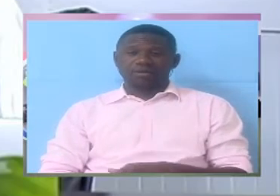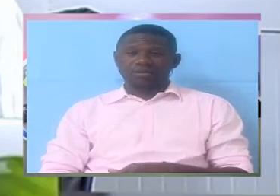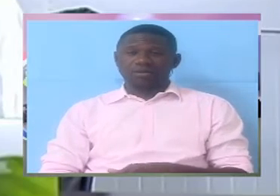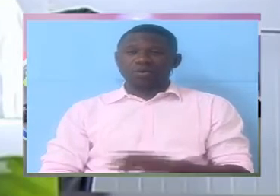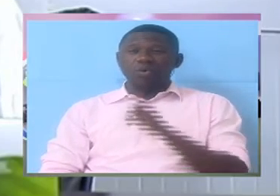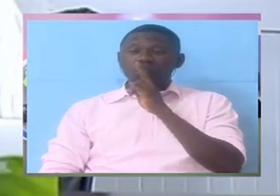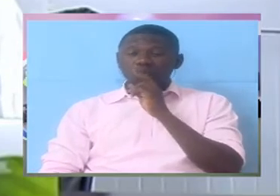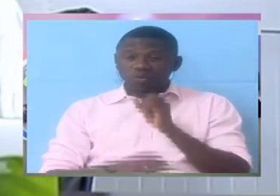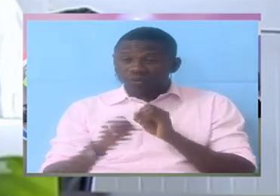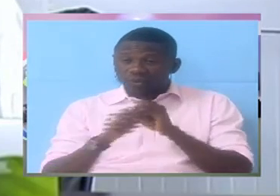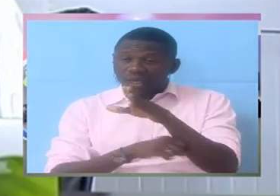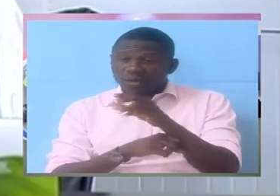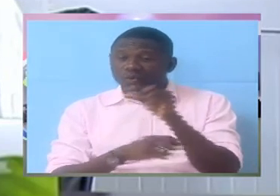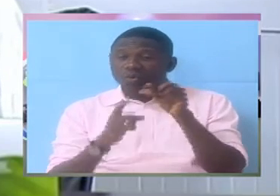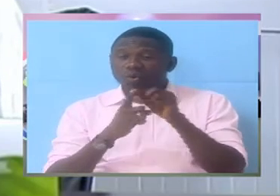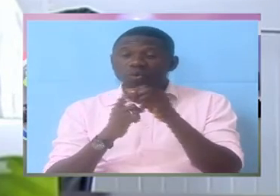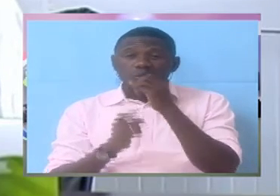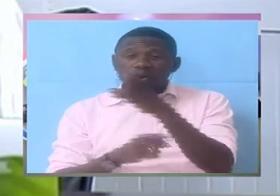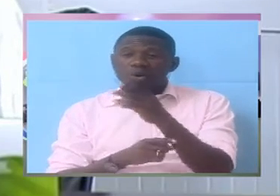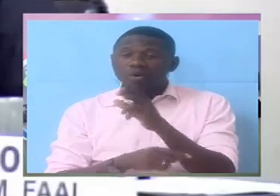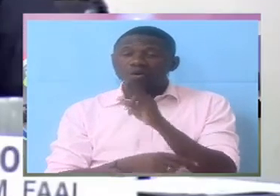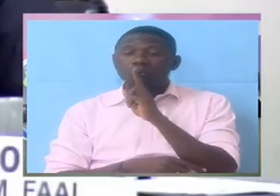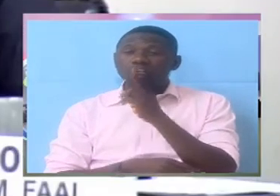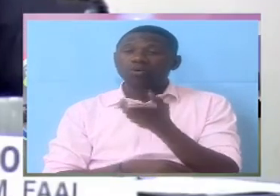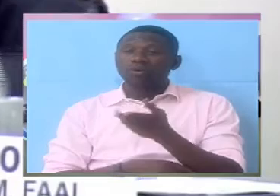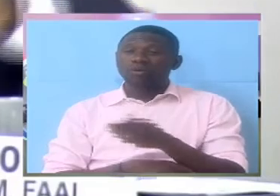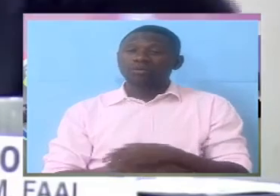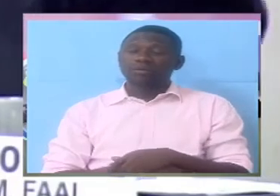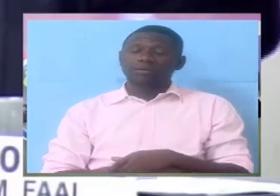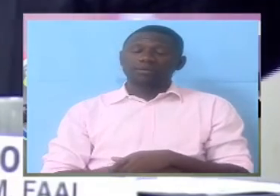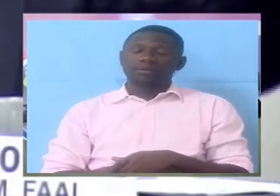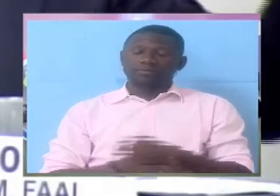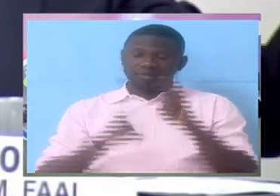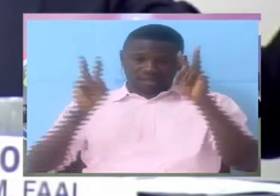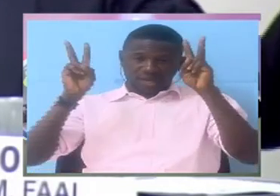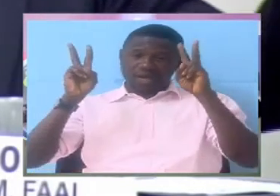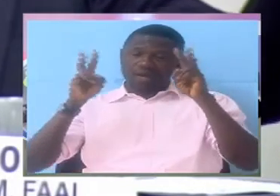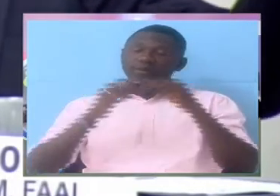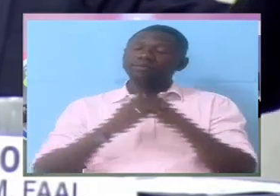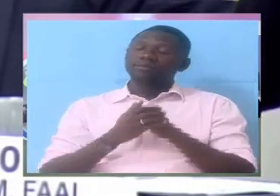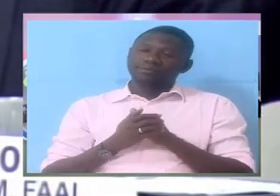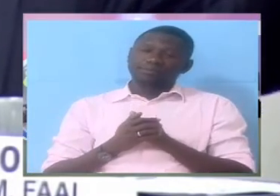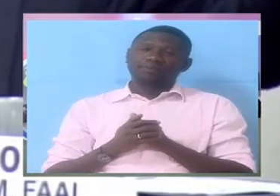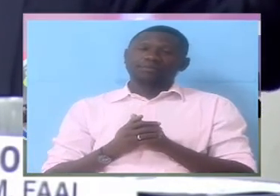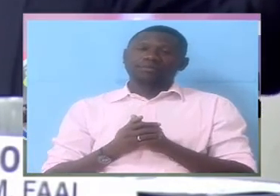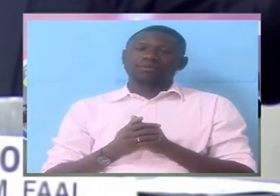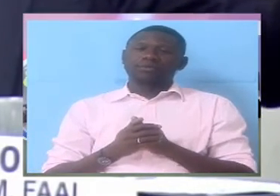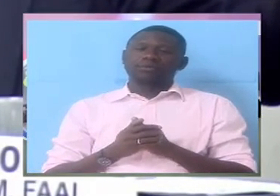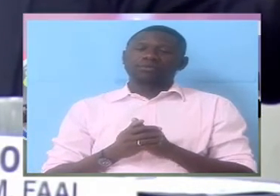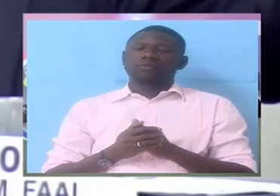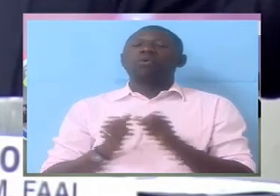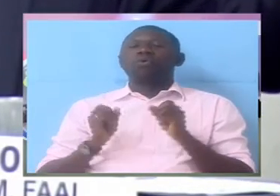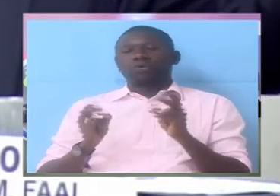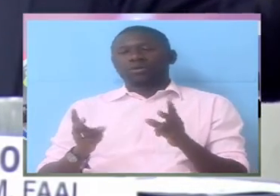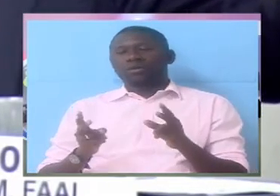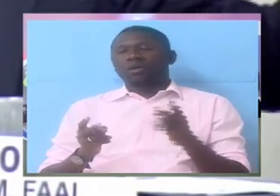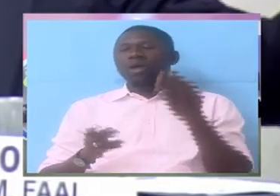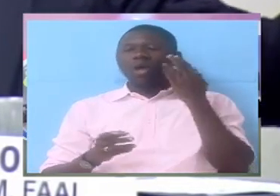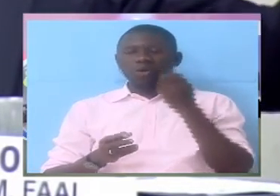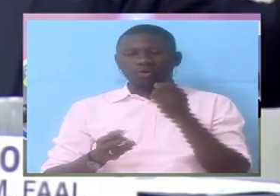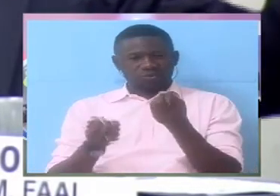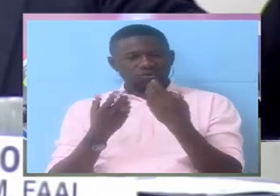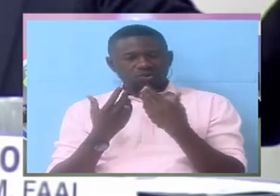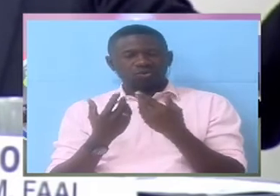Jammeh. Yaya Jammeh la kang kang. Ha. So when you told us 2 minutes ago that Yaya Jammeh only